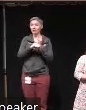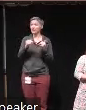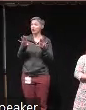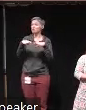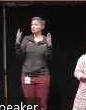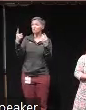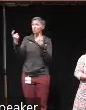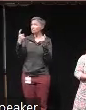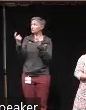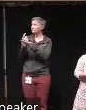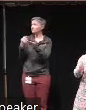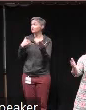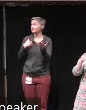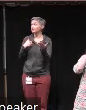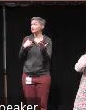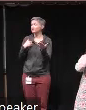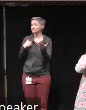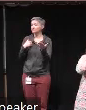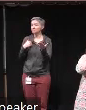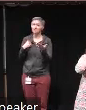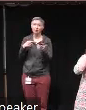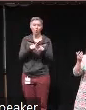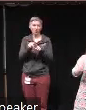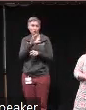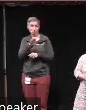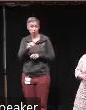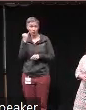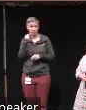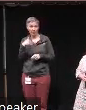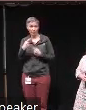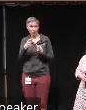some questions for here as well as on Zoom.